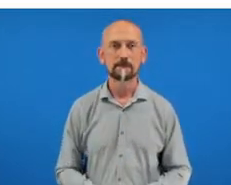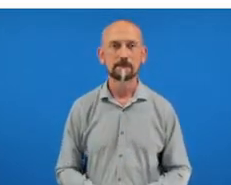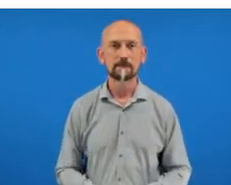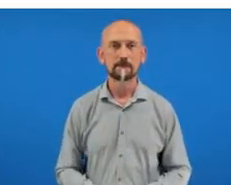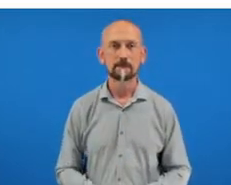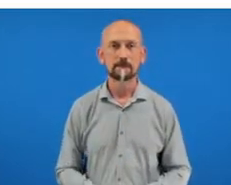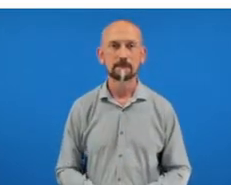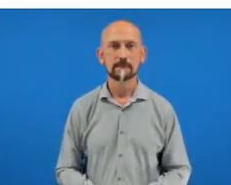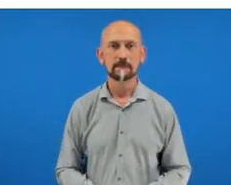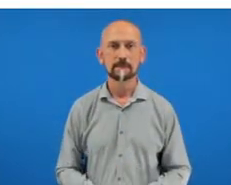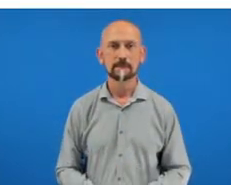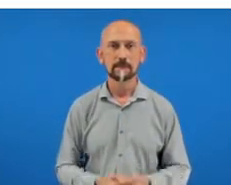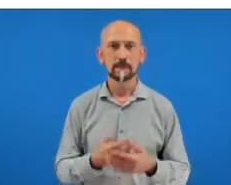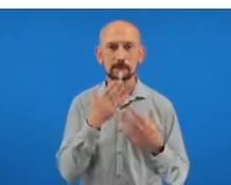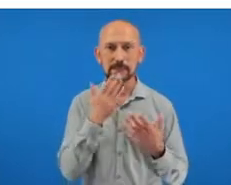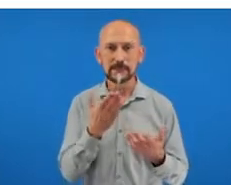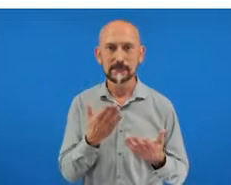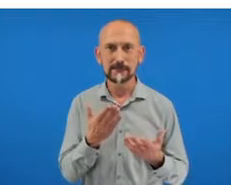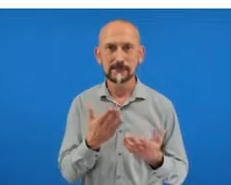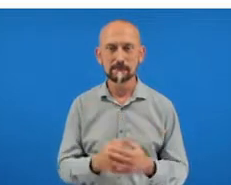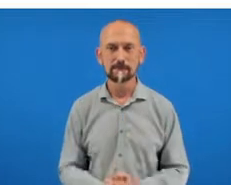please out?